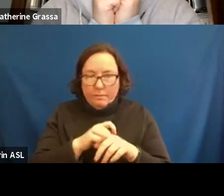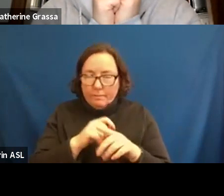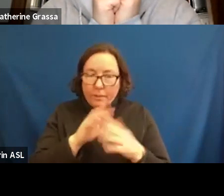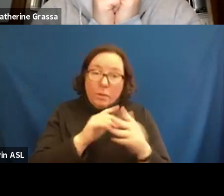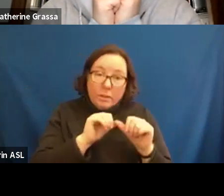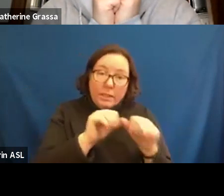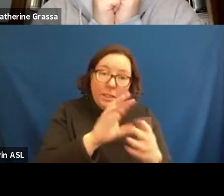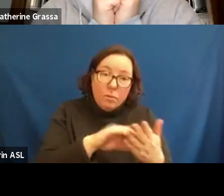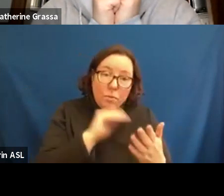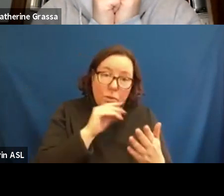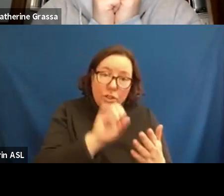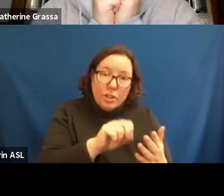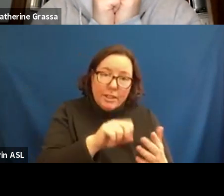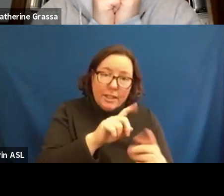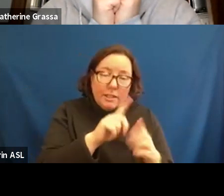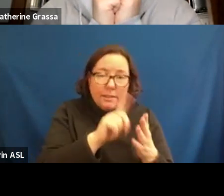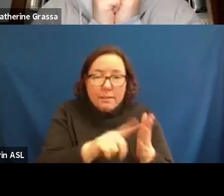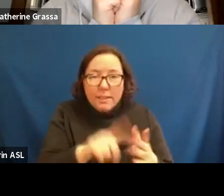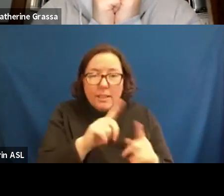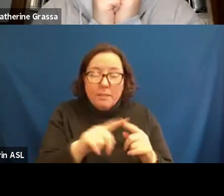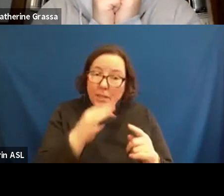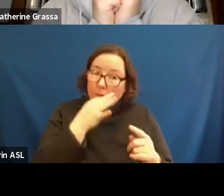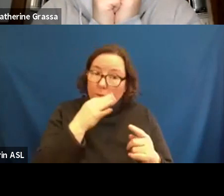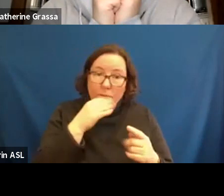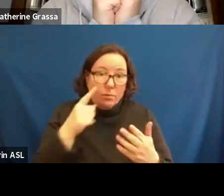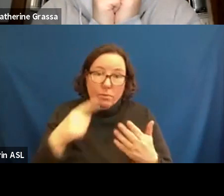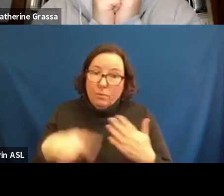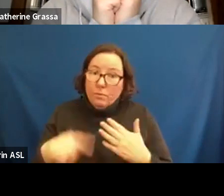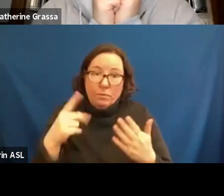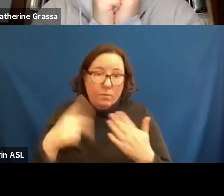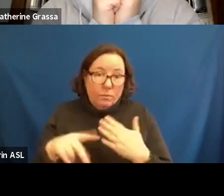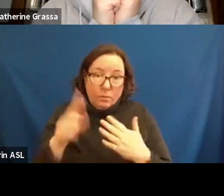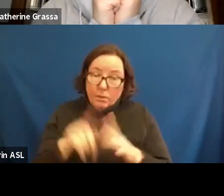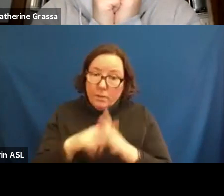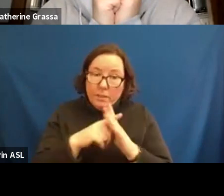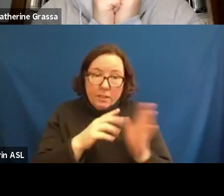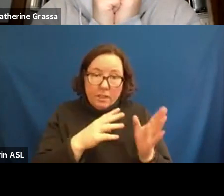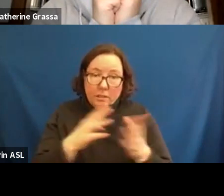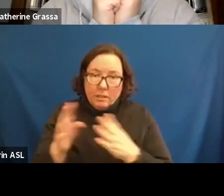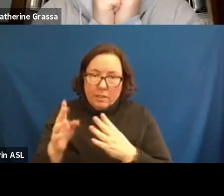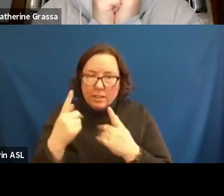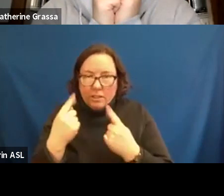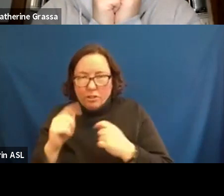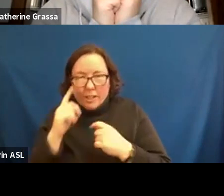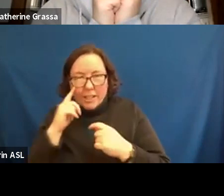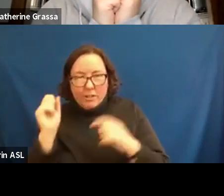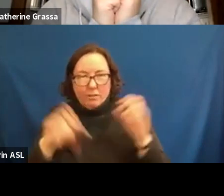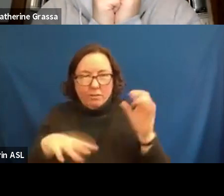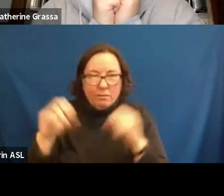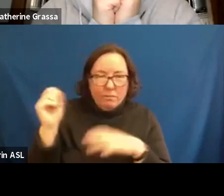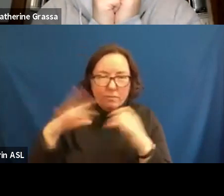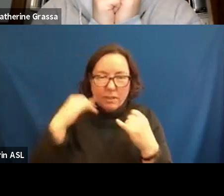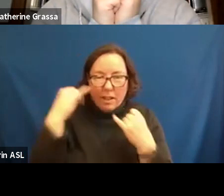learn together. But in a few short weeks, we're going to start again, kind of throwing out